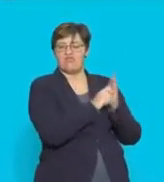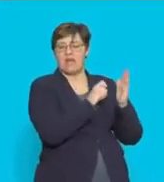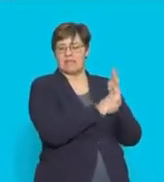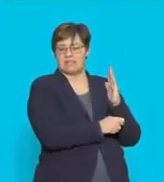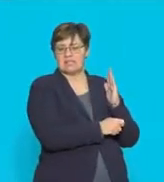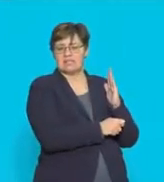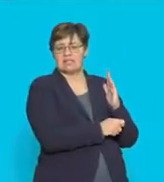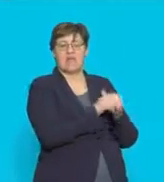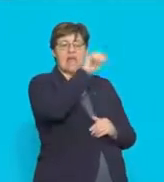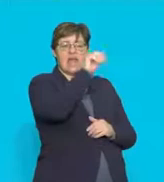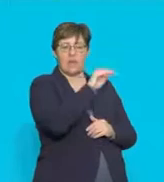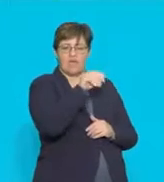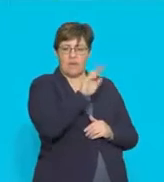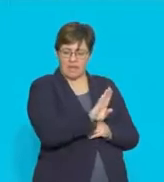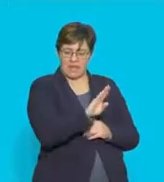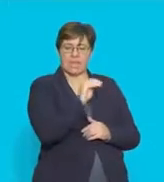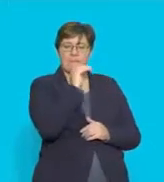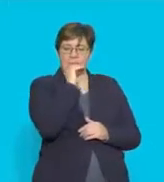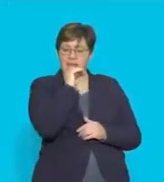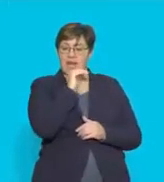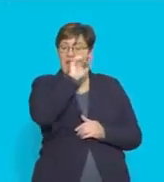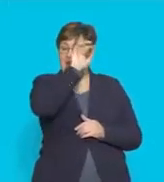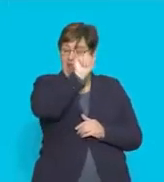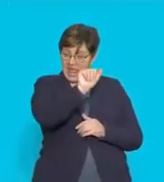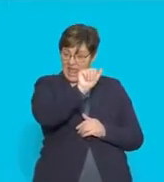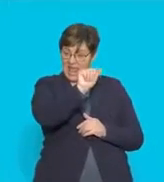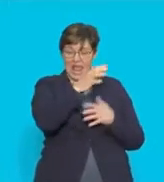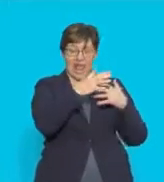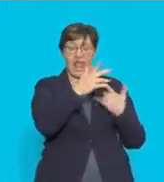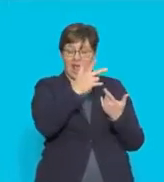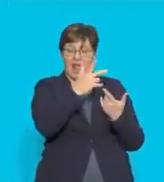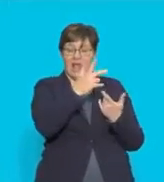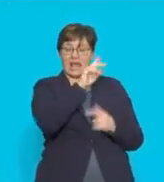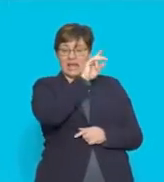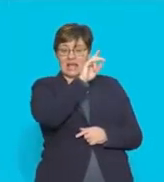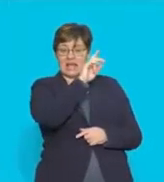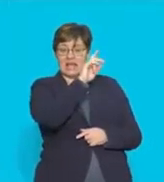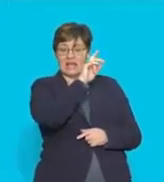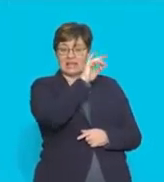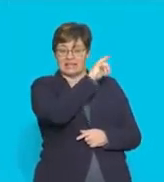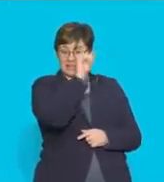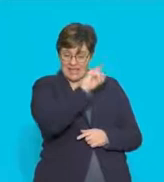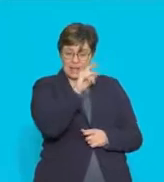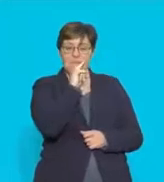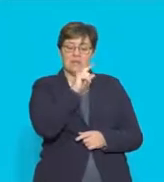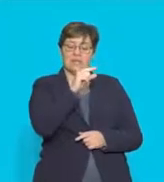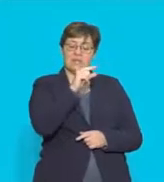a over b, where a and b are integers, but provided that b is not equals to